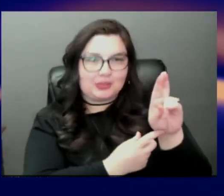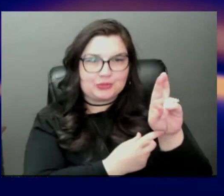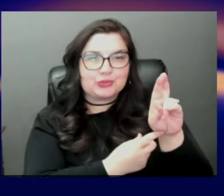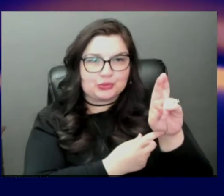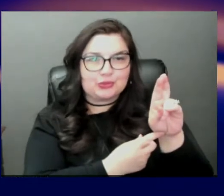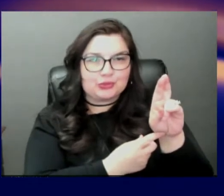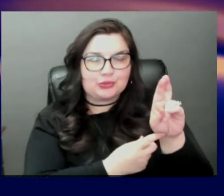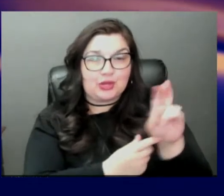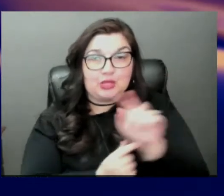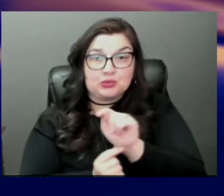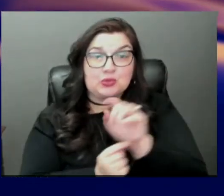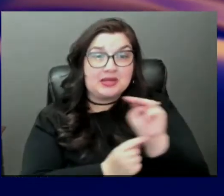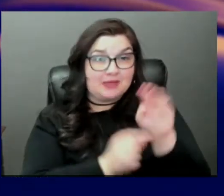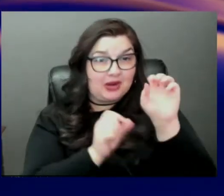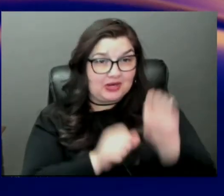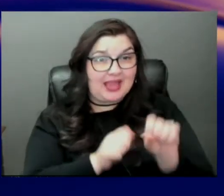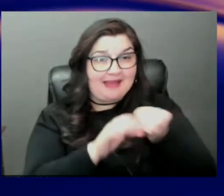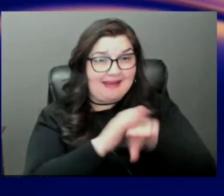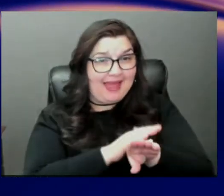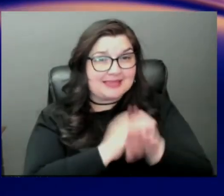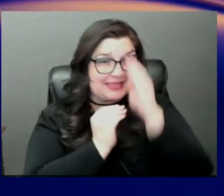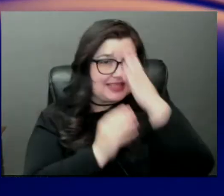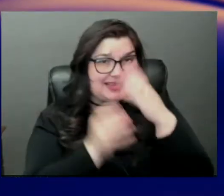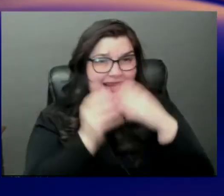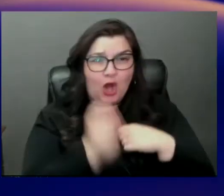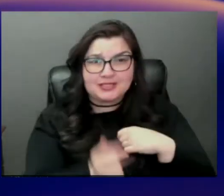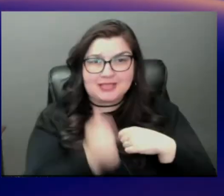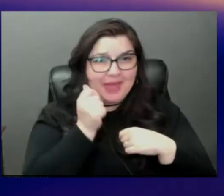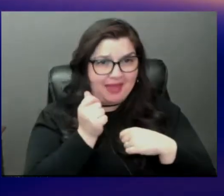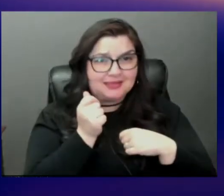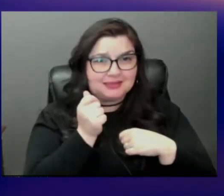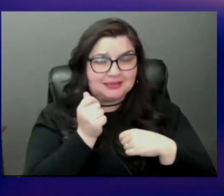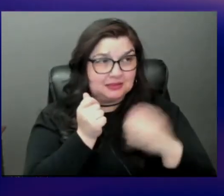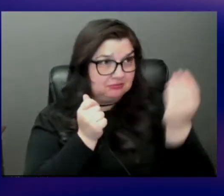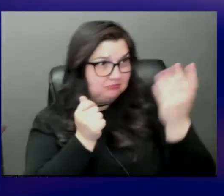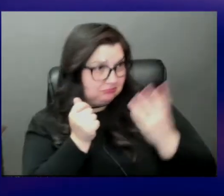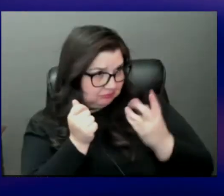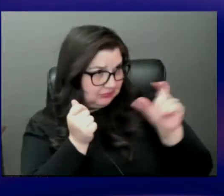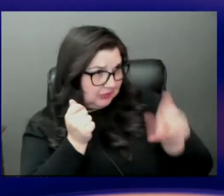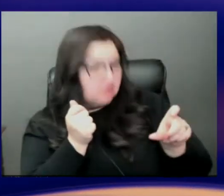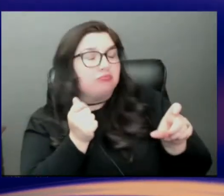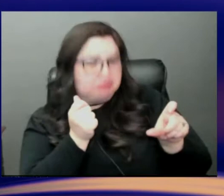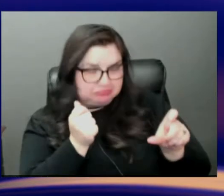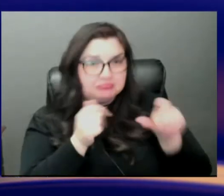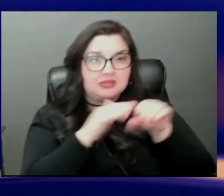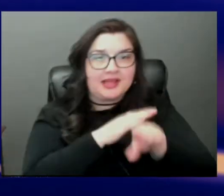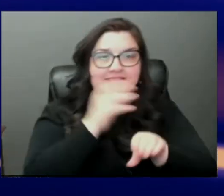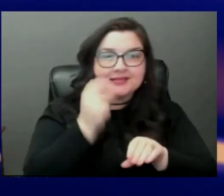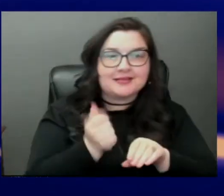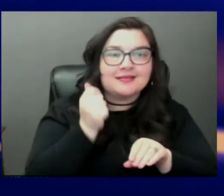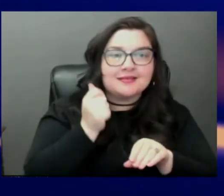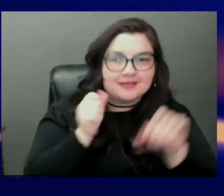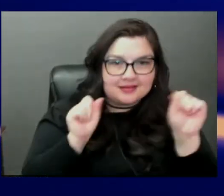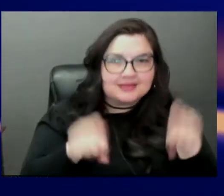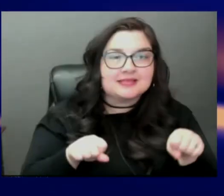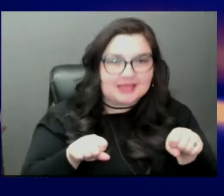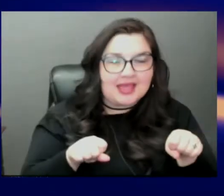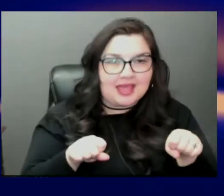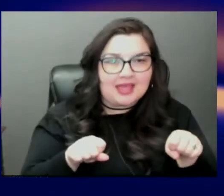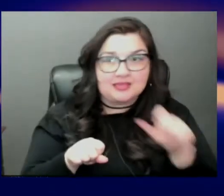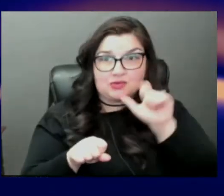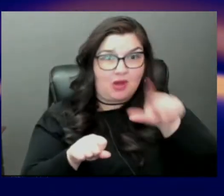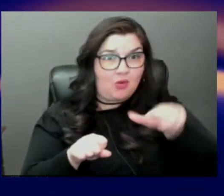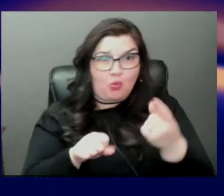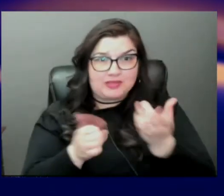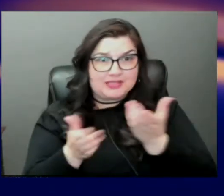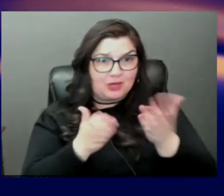can access that data on demand. And it doesn't just end with the services that we have built-in connectors for. We built